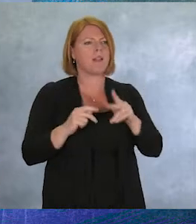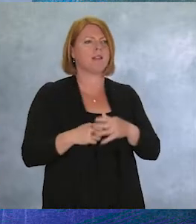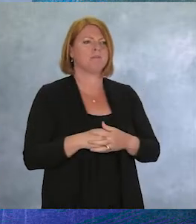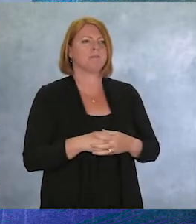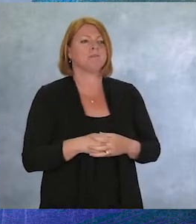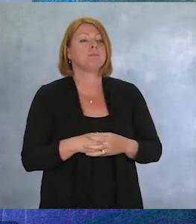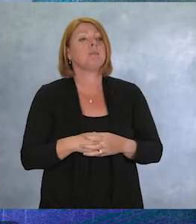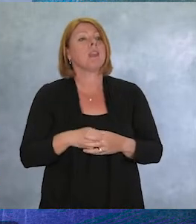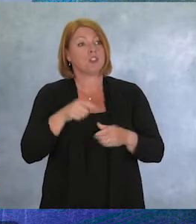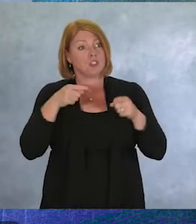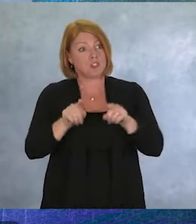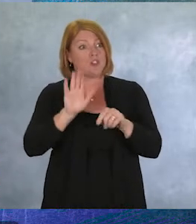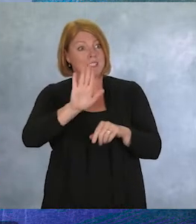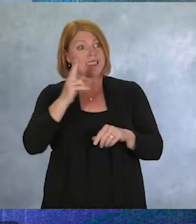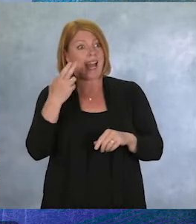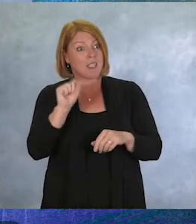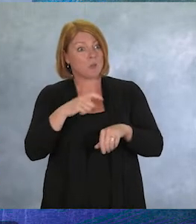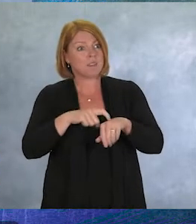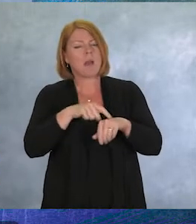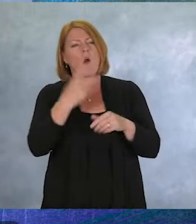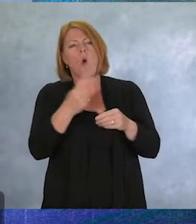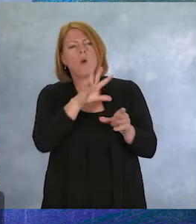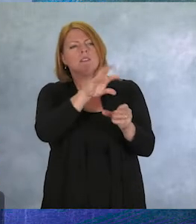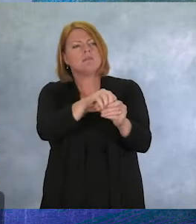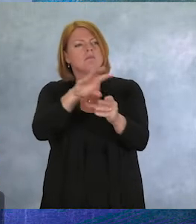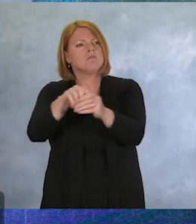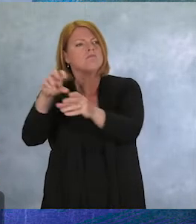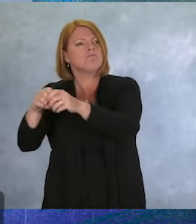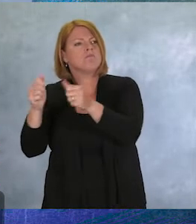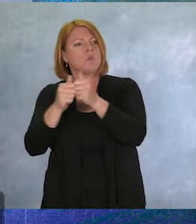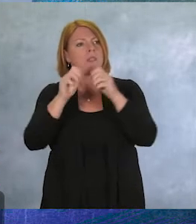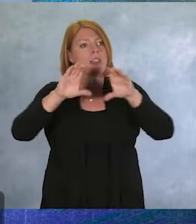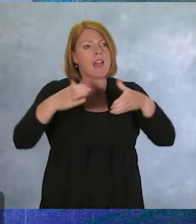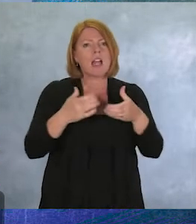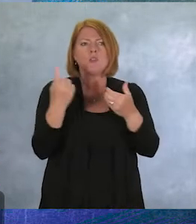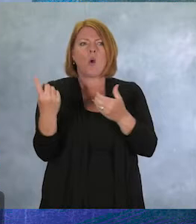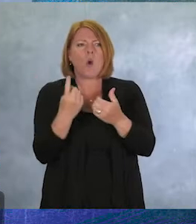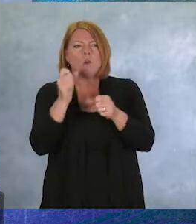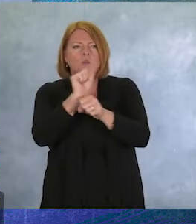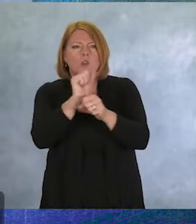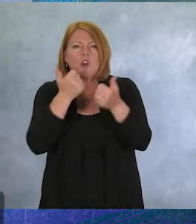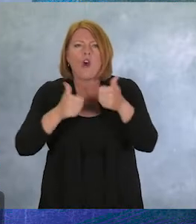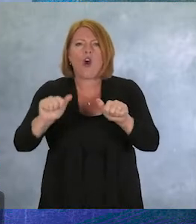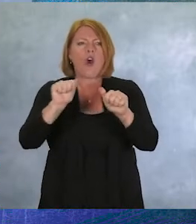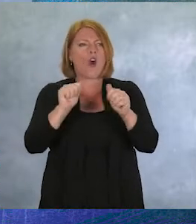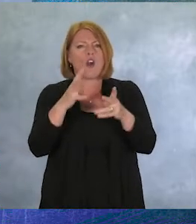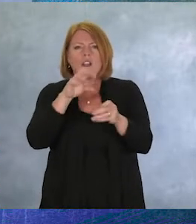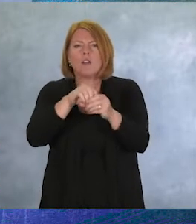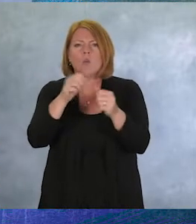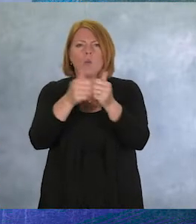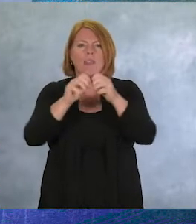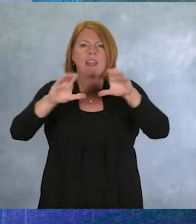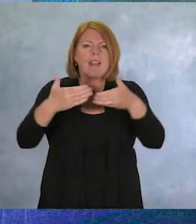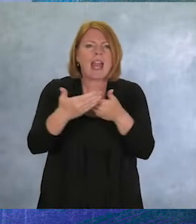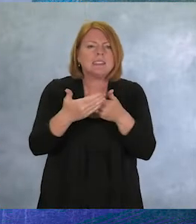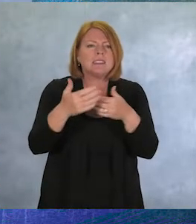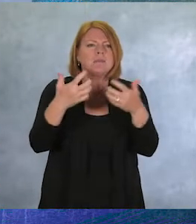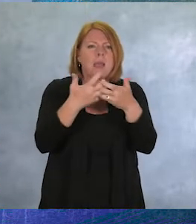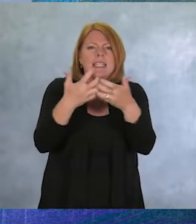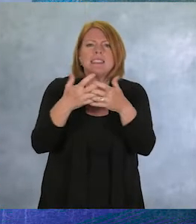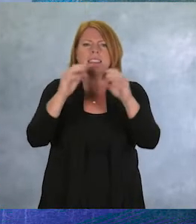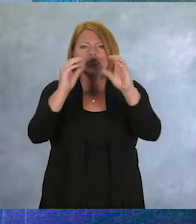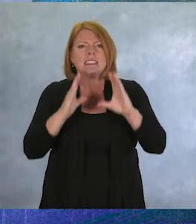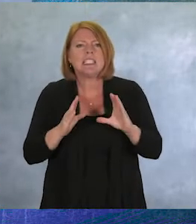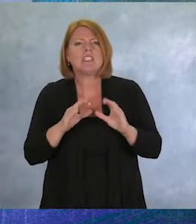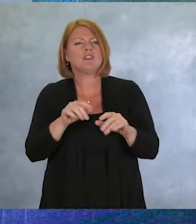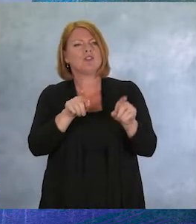Tempe High School, he participated well in class and always made an effort to engage his classmates and teachers to the point of